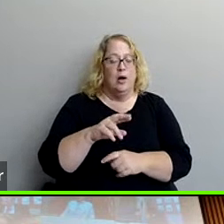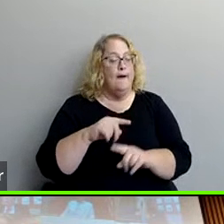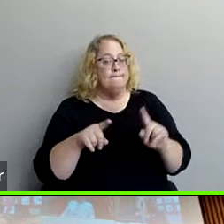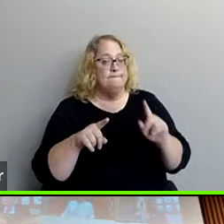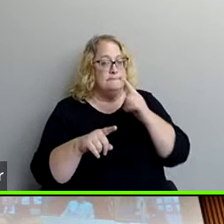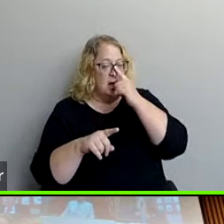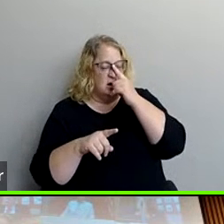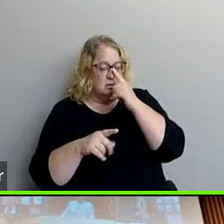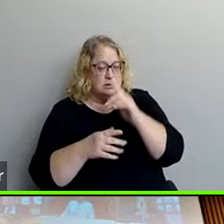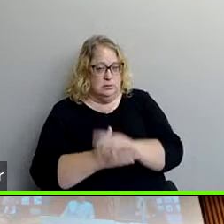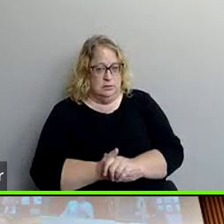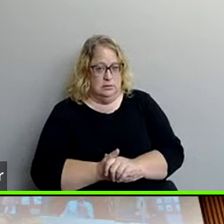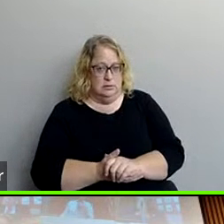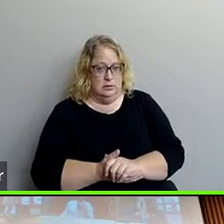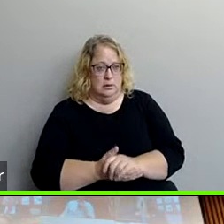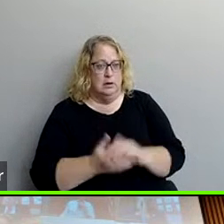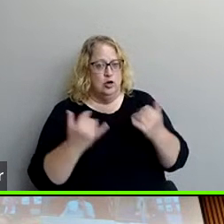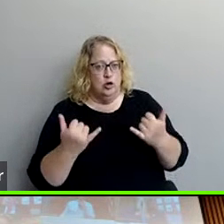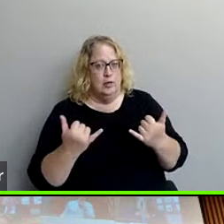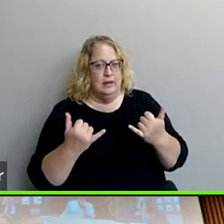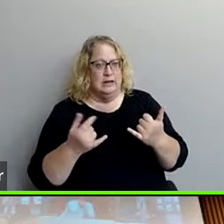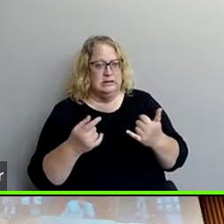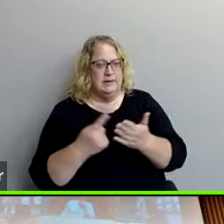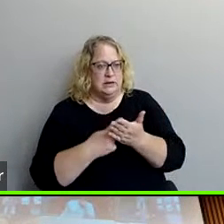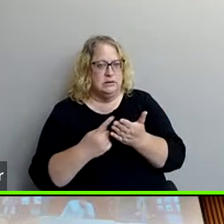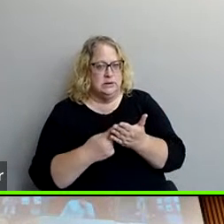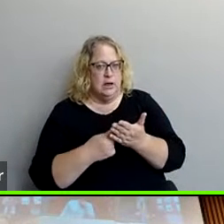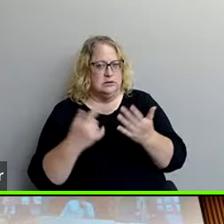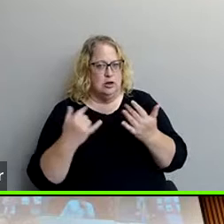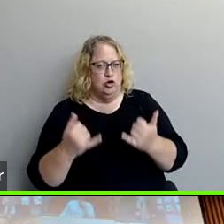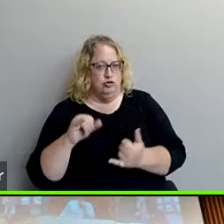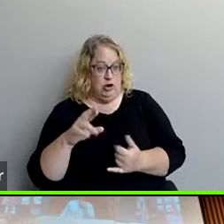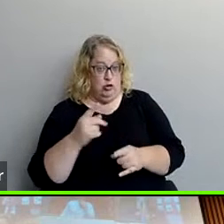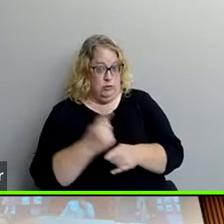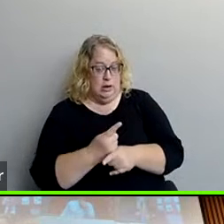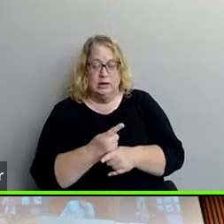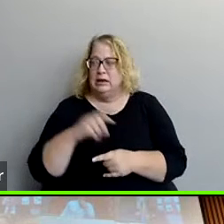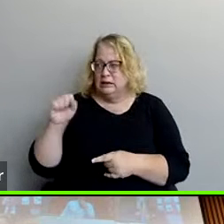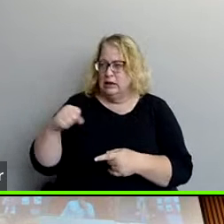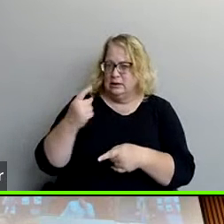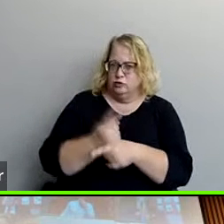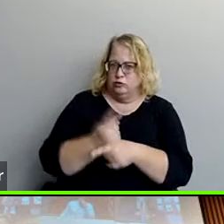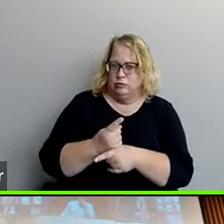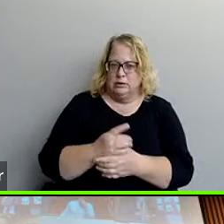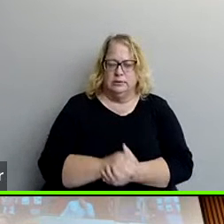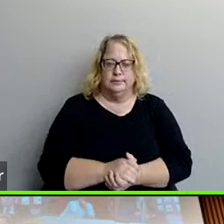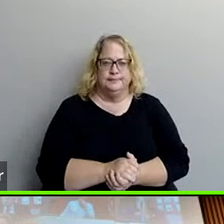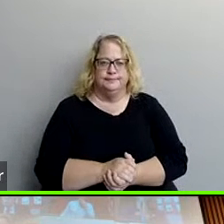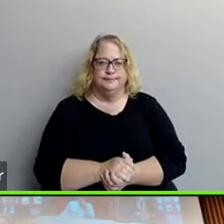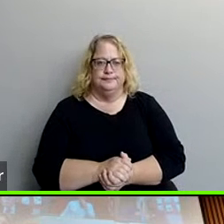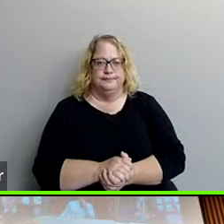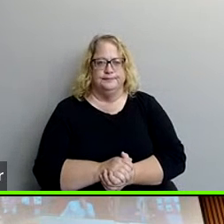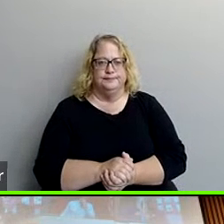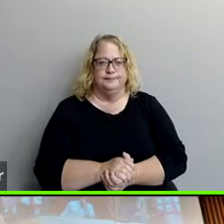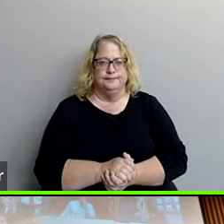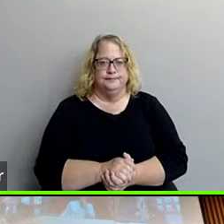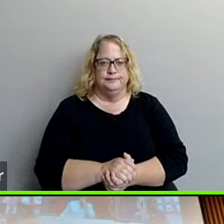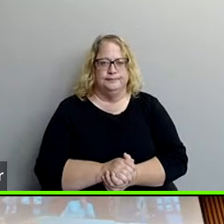it is currently being discussed in the current JR, is that correct? That's correct.